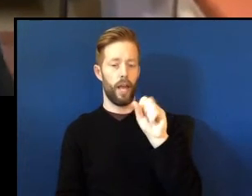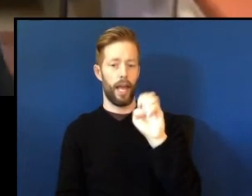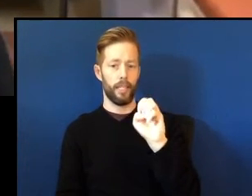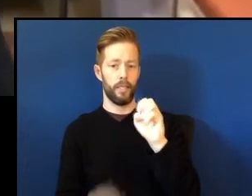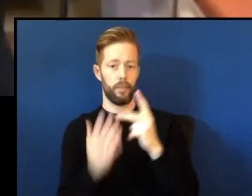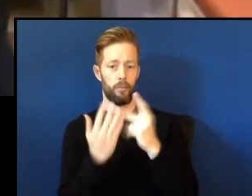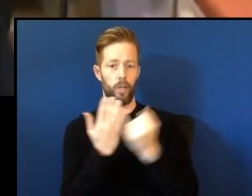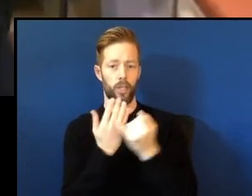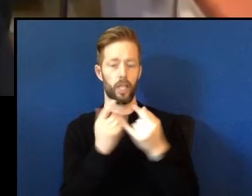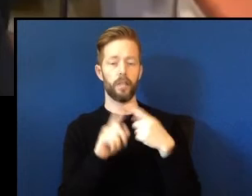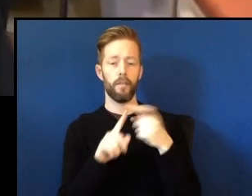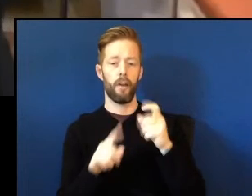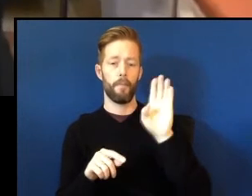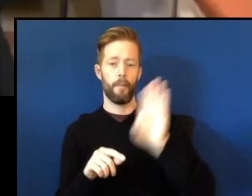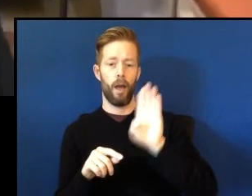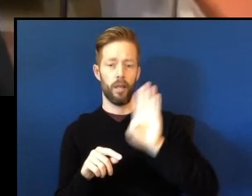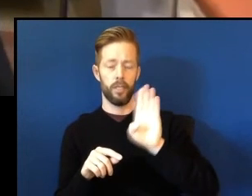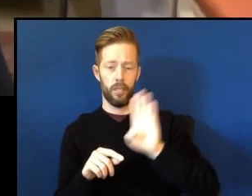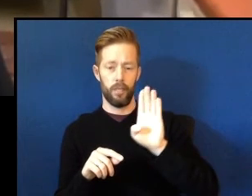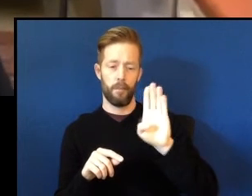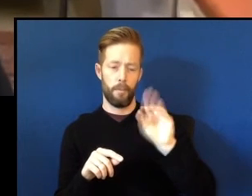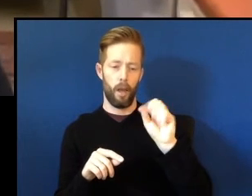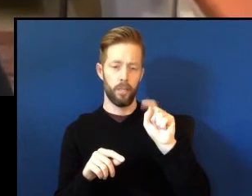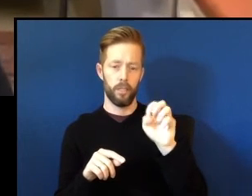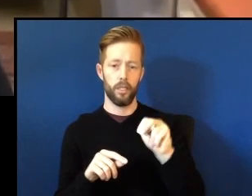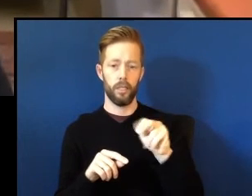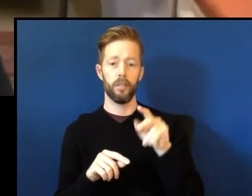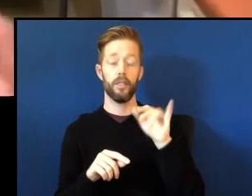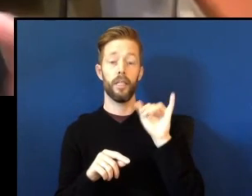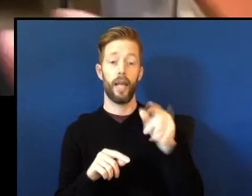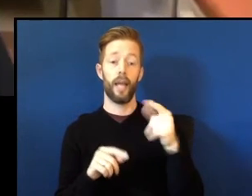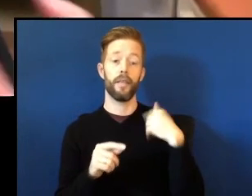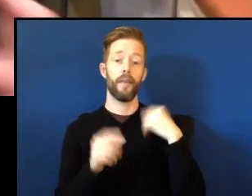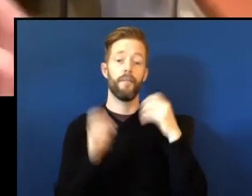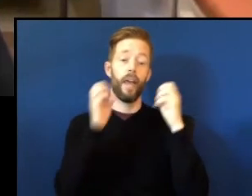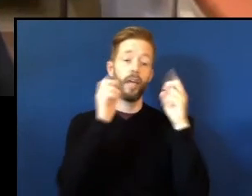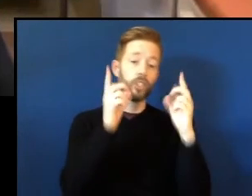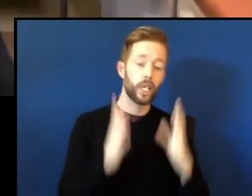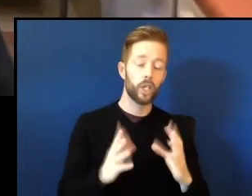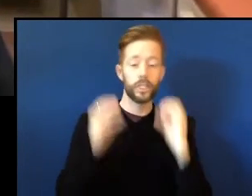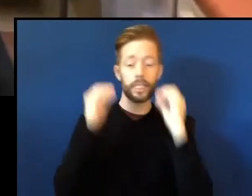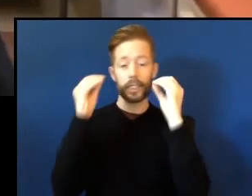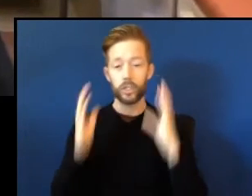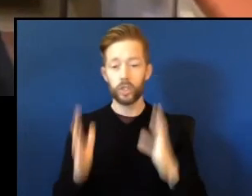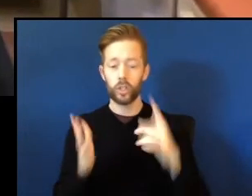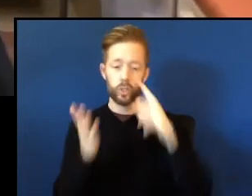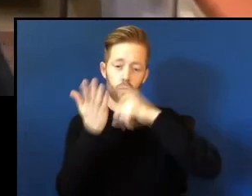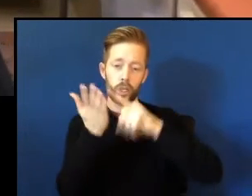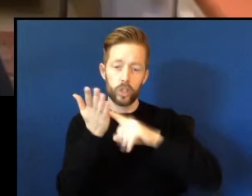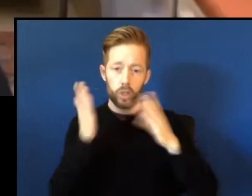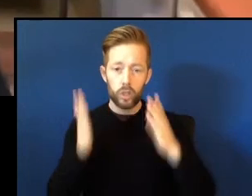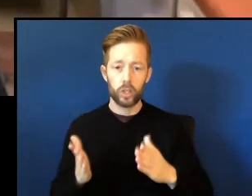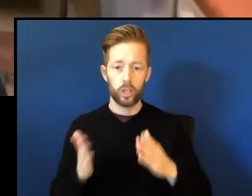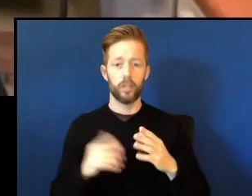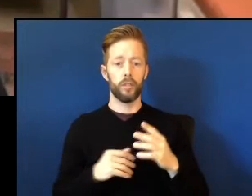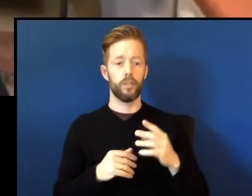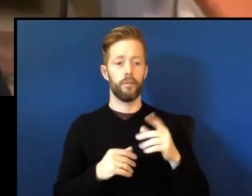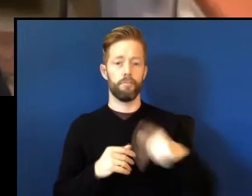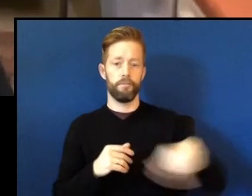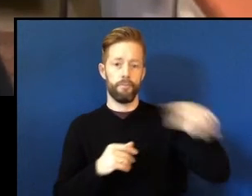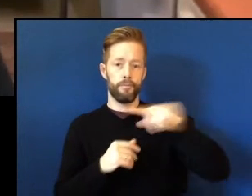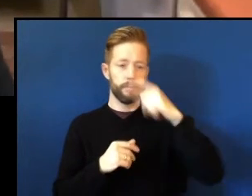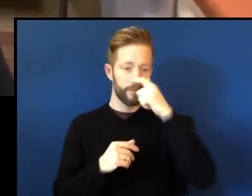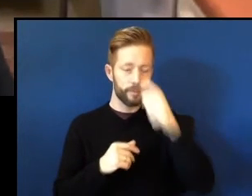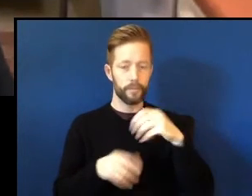out of Boston is a collection of educators, teachers and researchers who